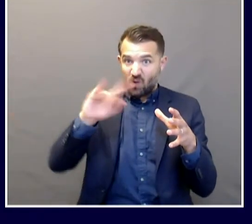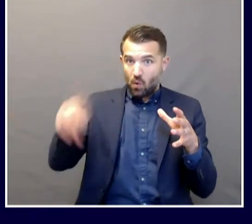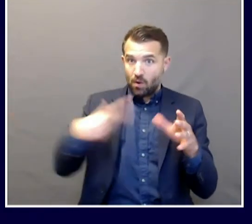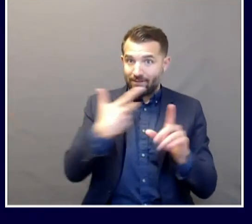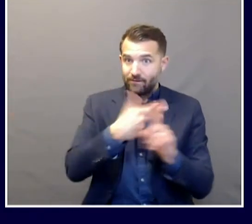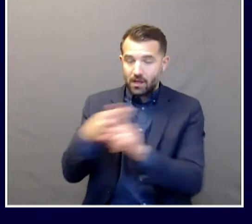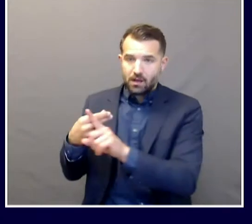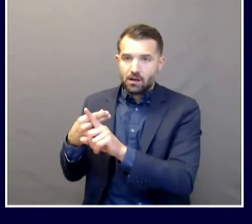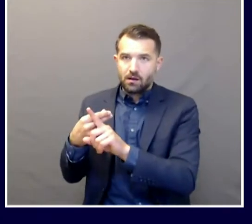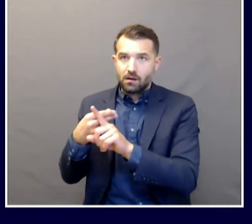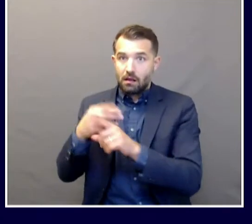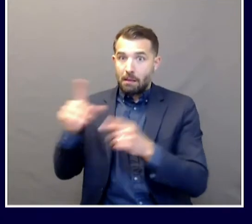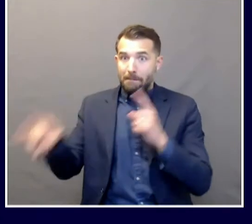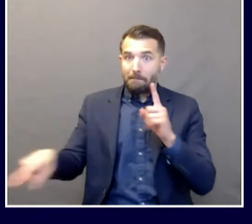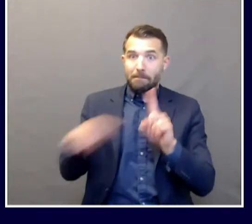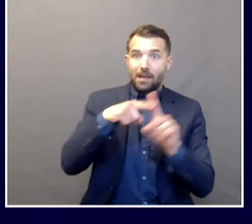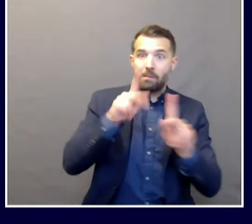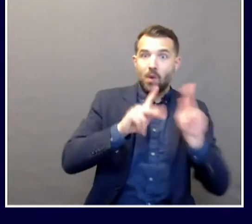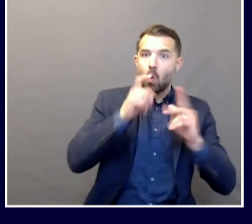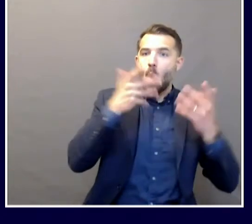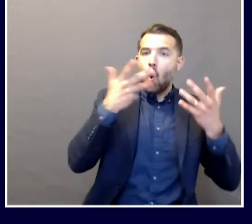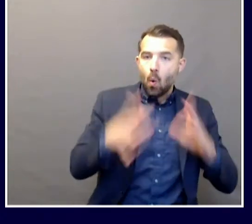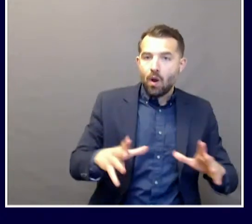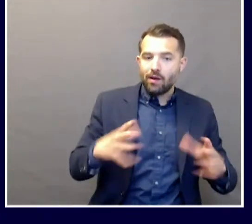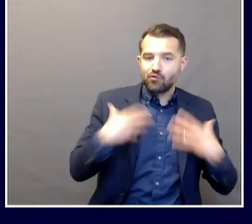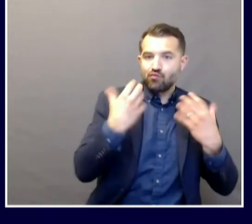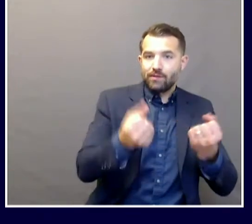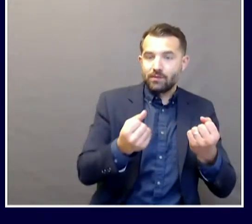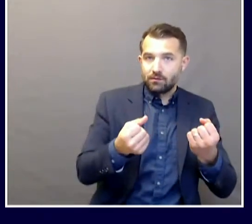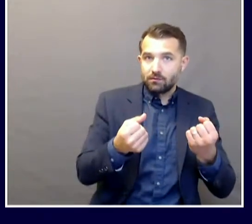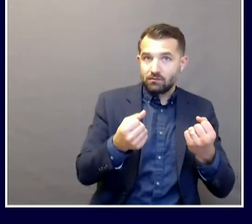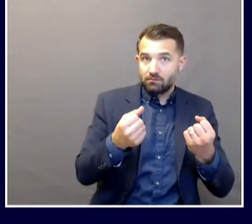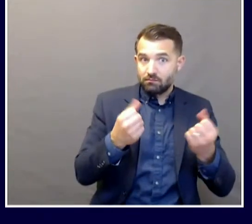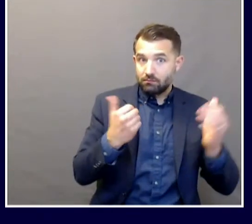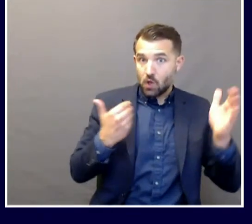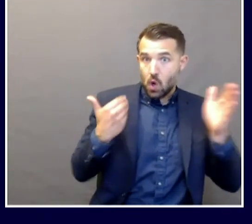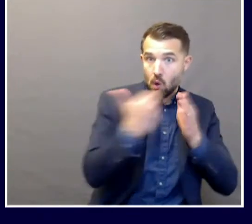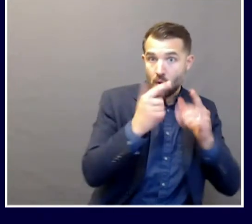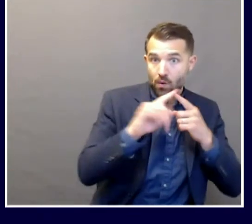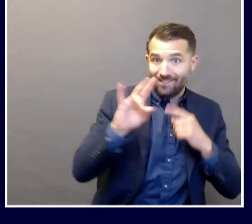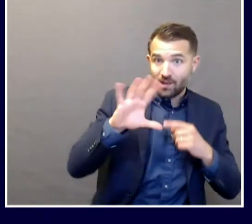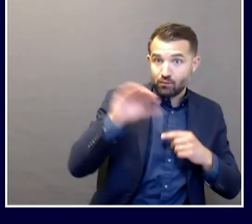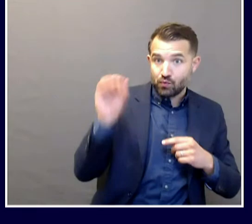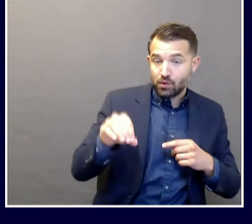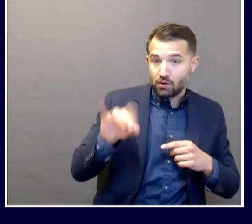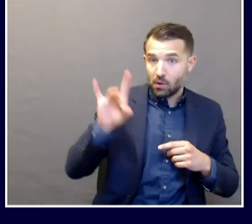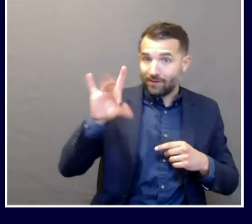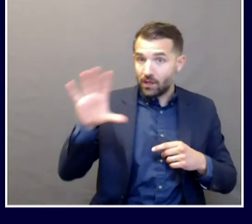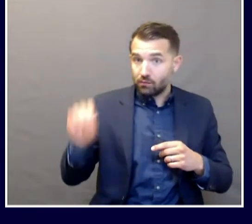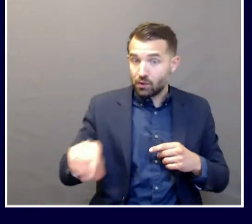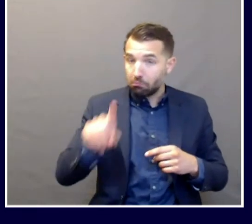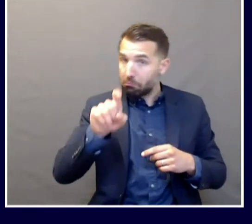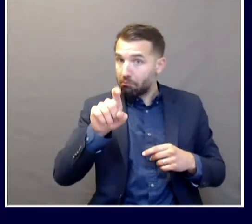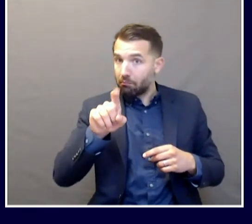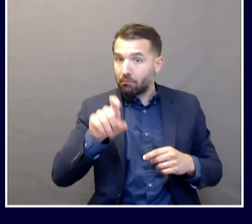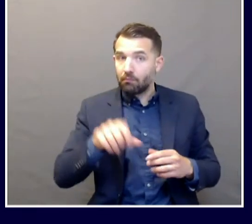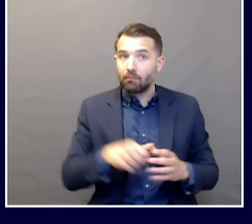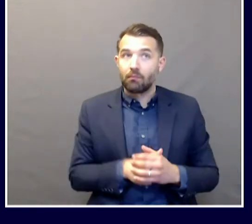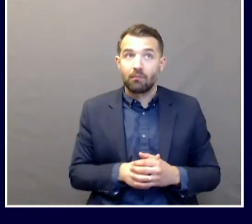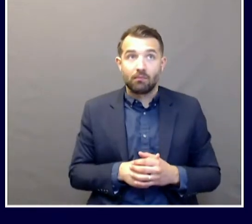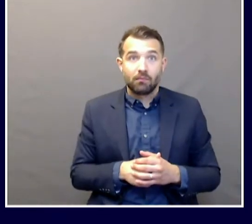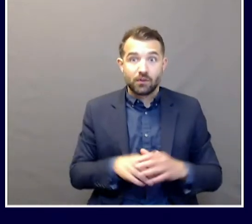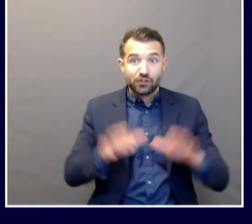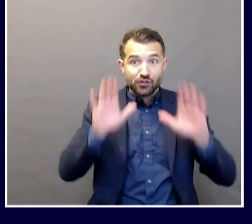good question, Amy. And we should not think of this as an either or a single number. We run